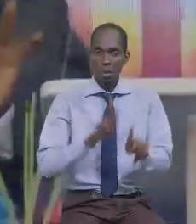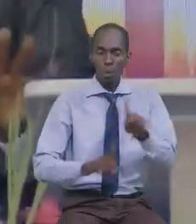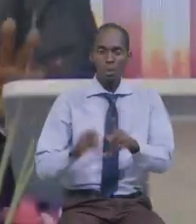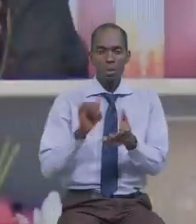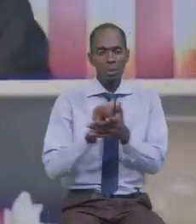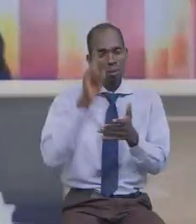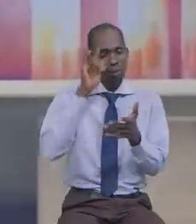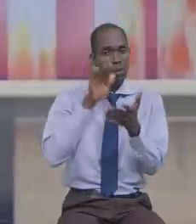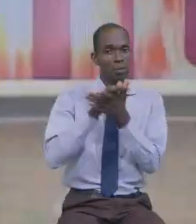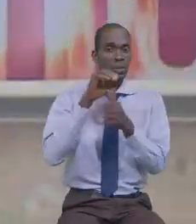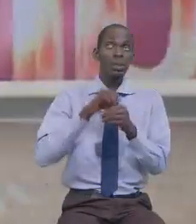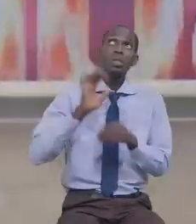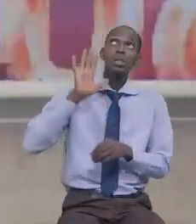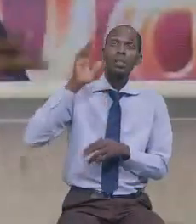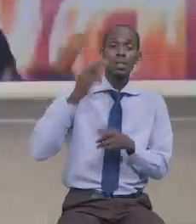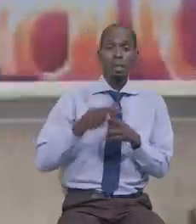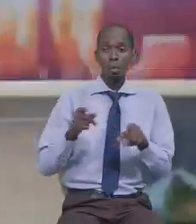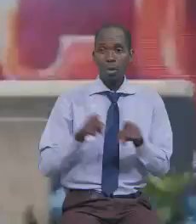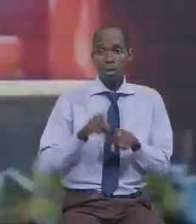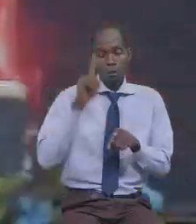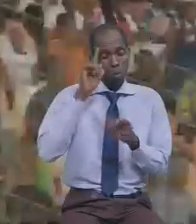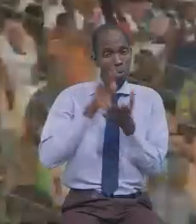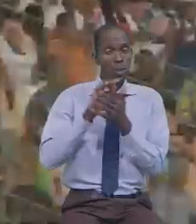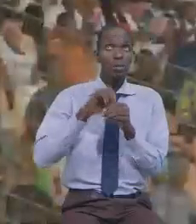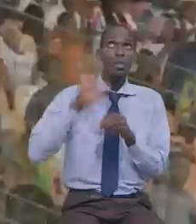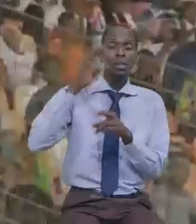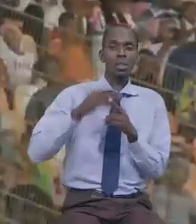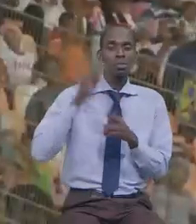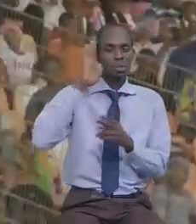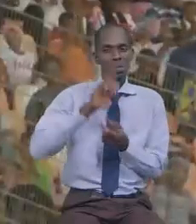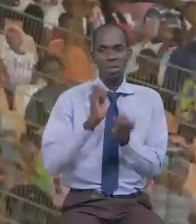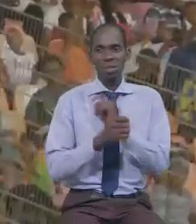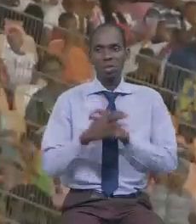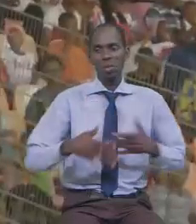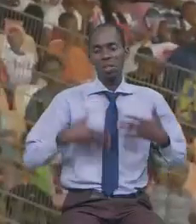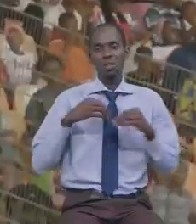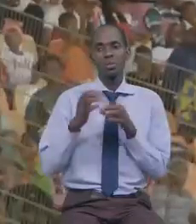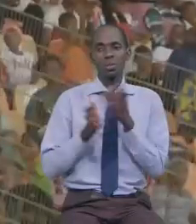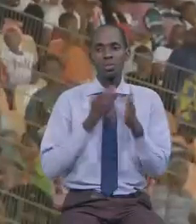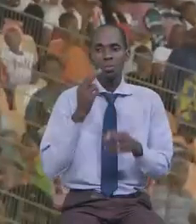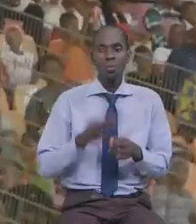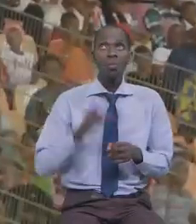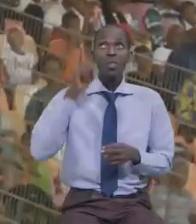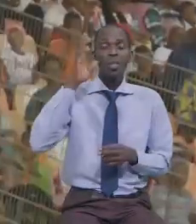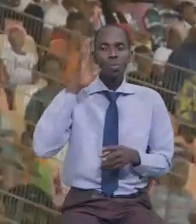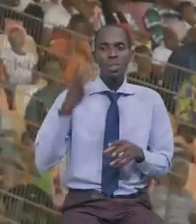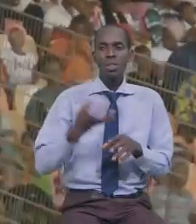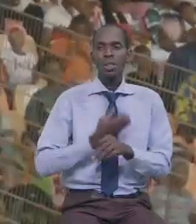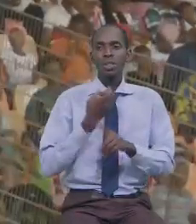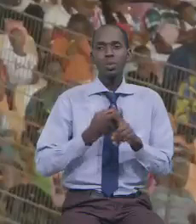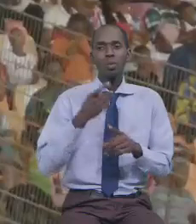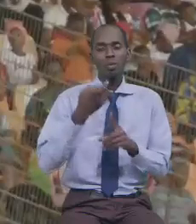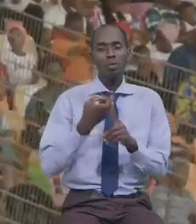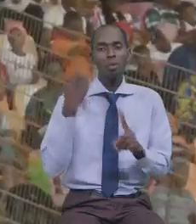as you believe in his name today, it will transform your life. He'll take you from among